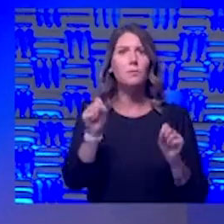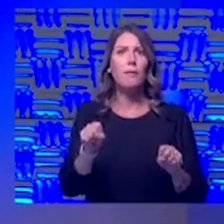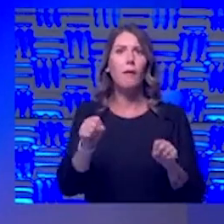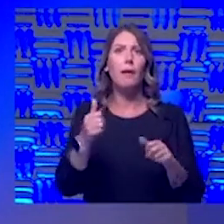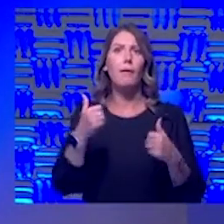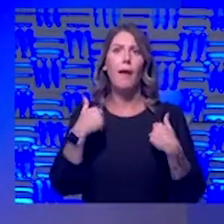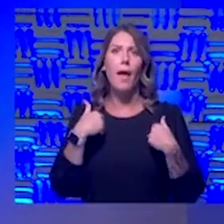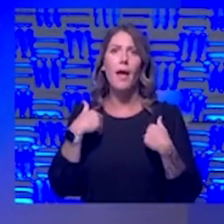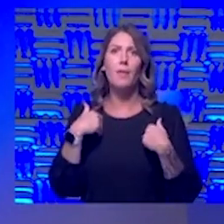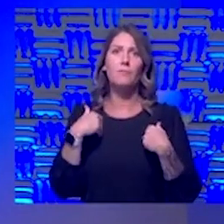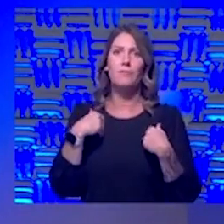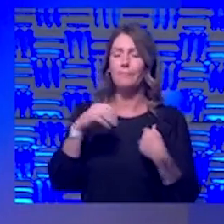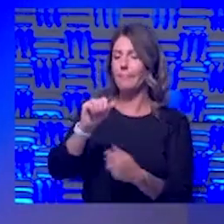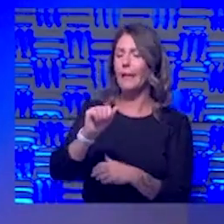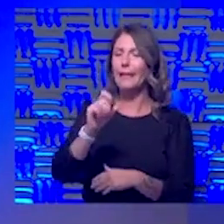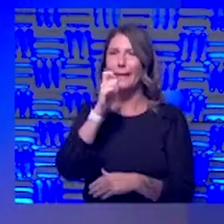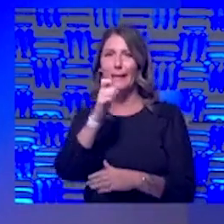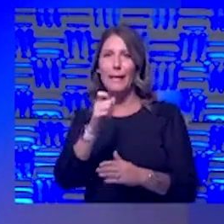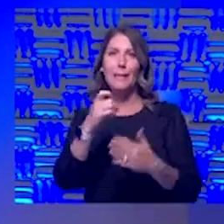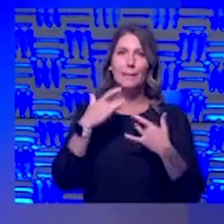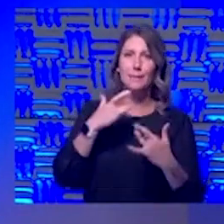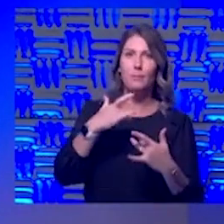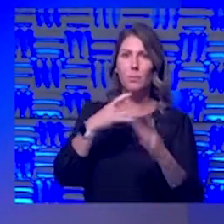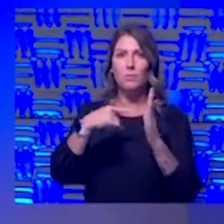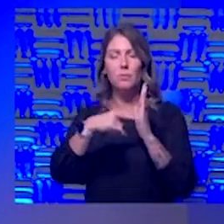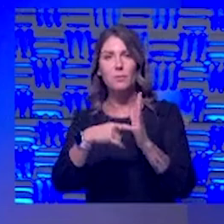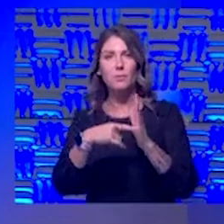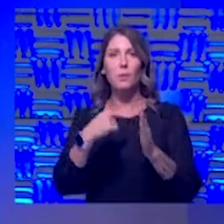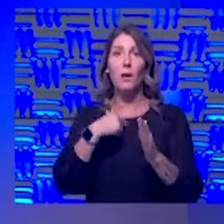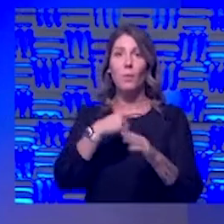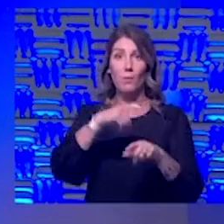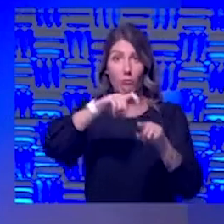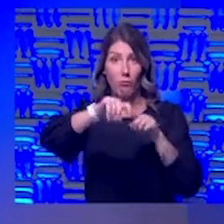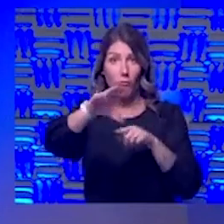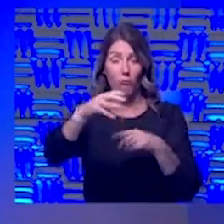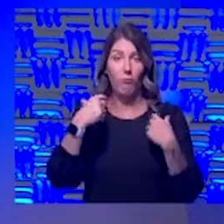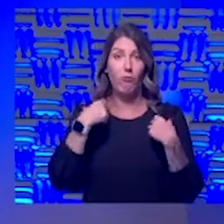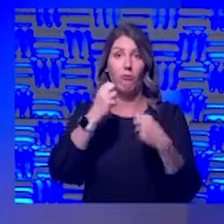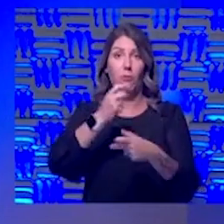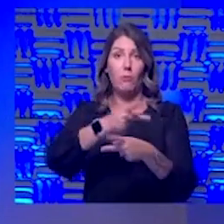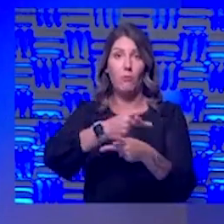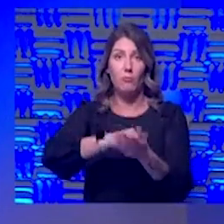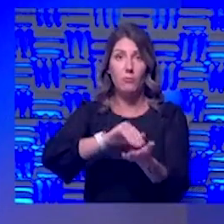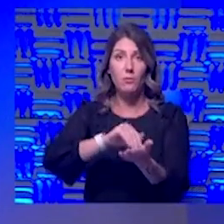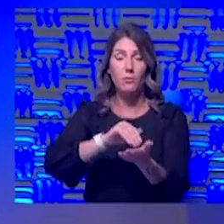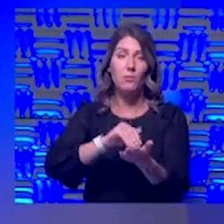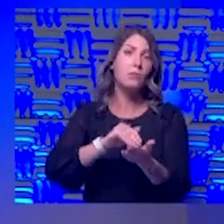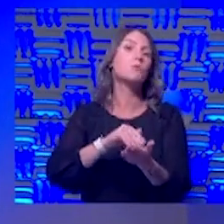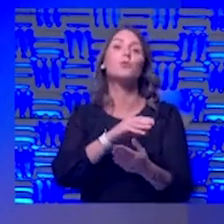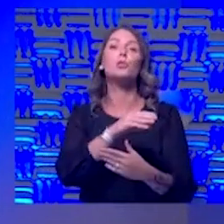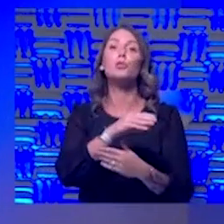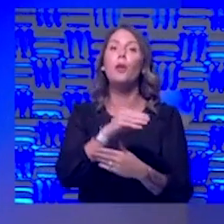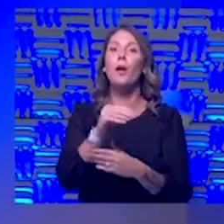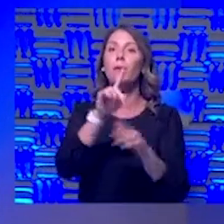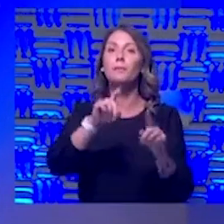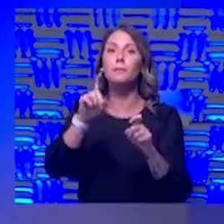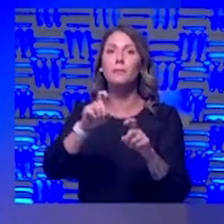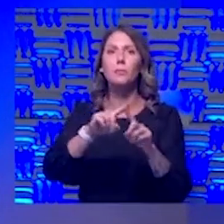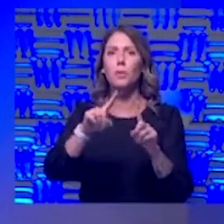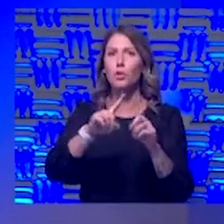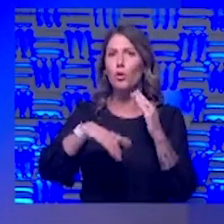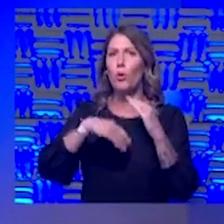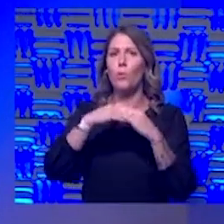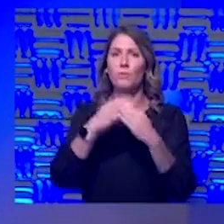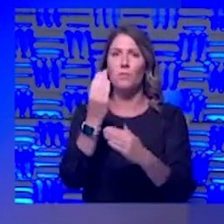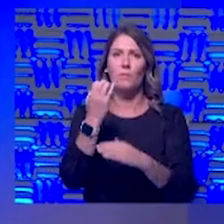atypical symptoms, then certainly I would call your healthcare provider and then maybe try to get a test at that point. But you are almost at the 14-day